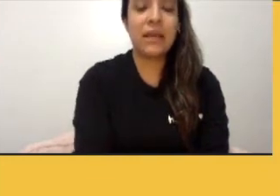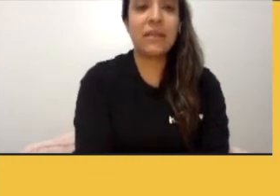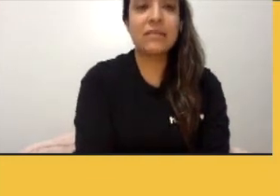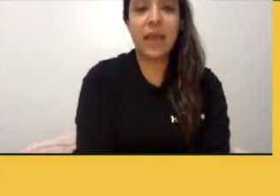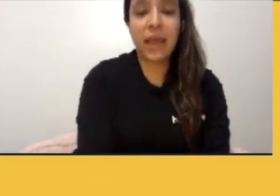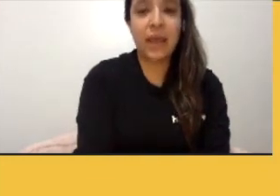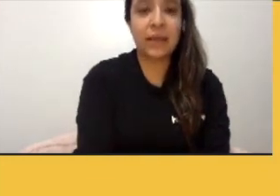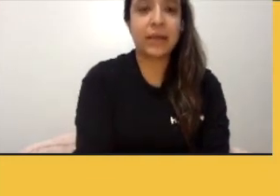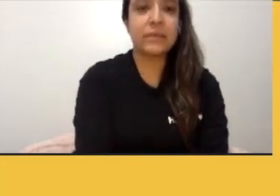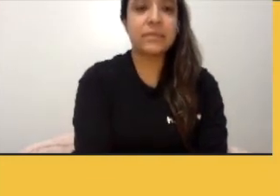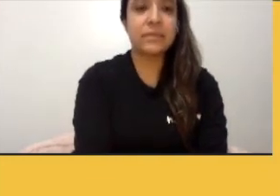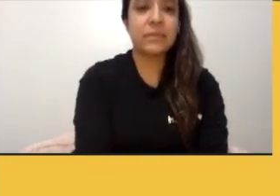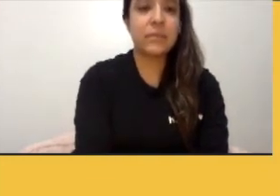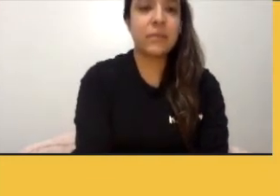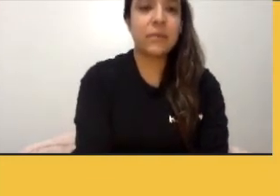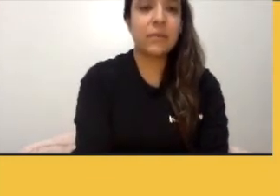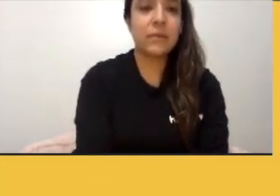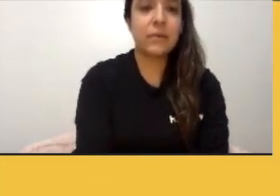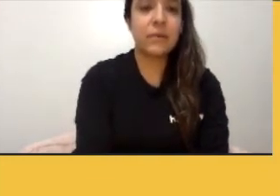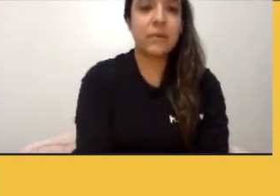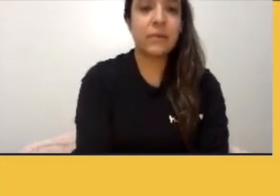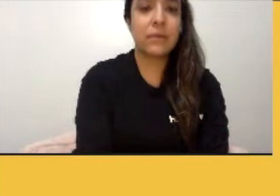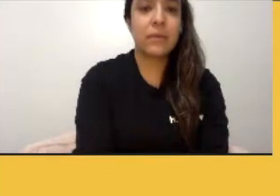A-N-K says ank.